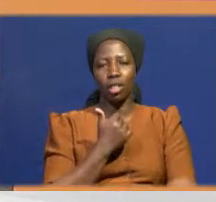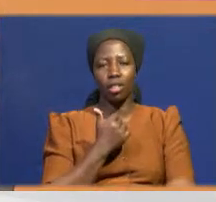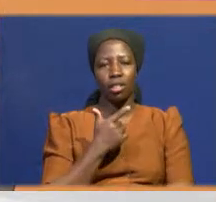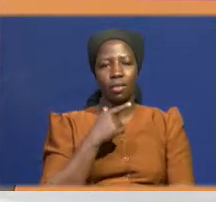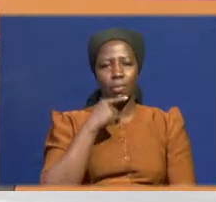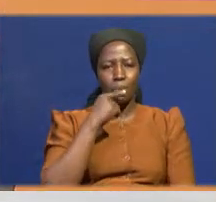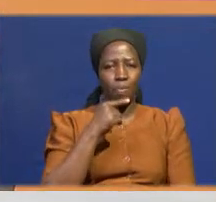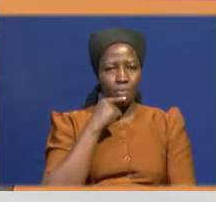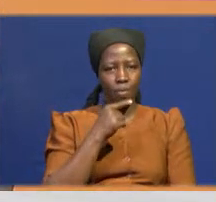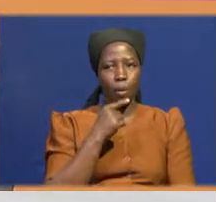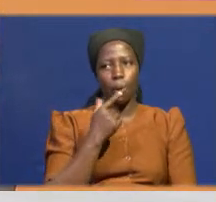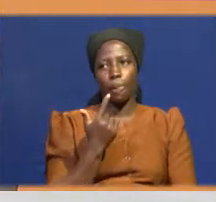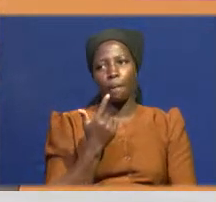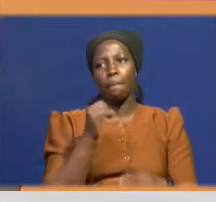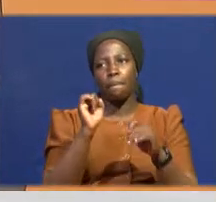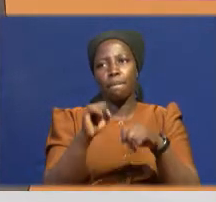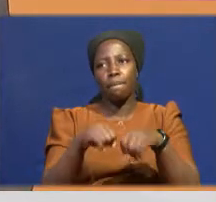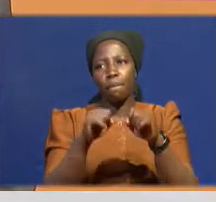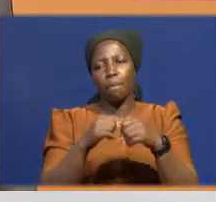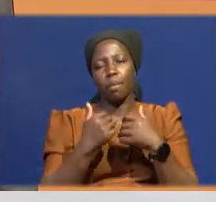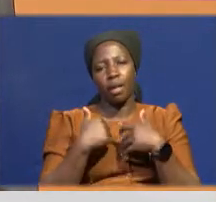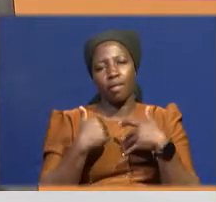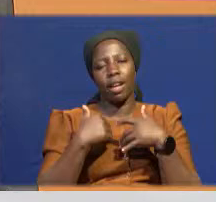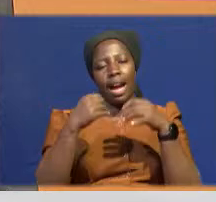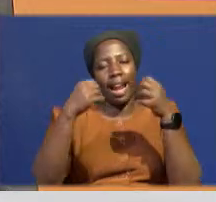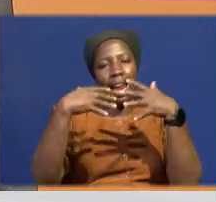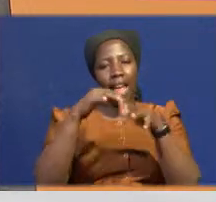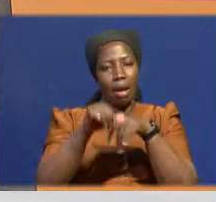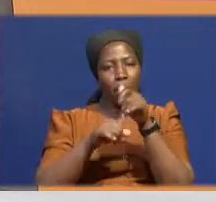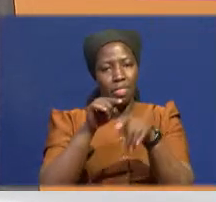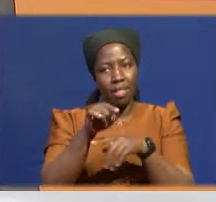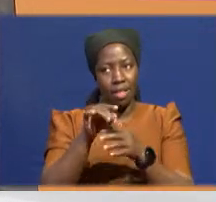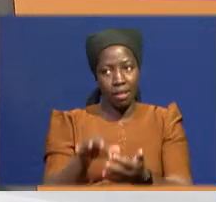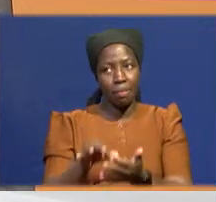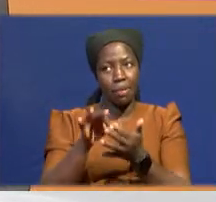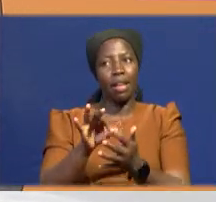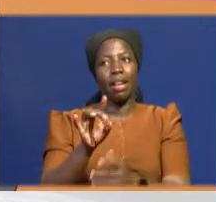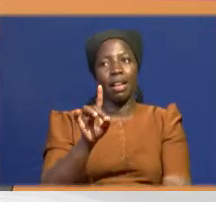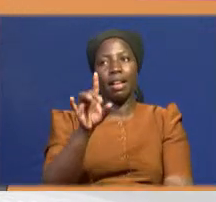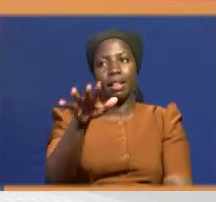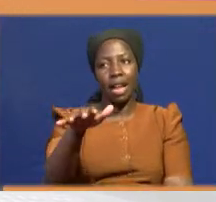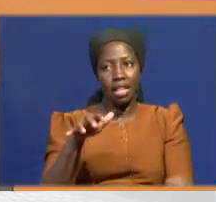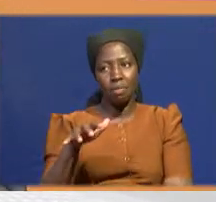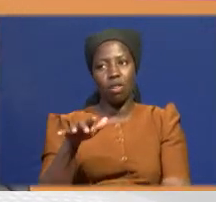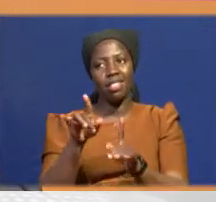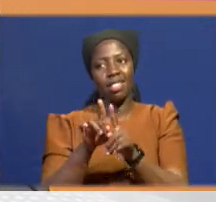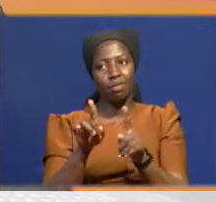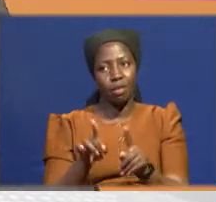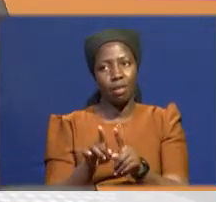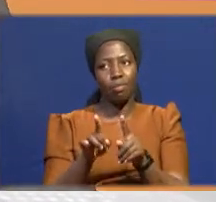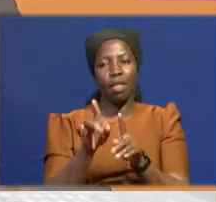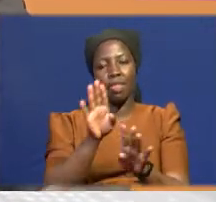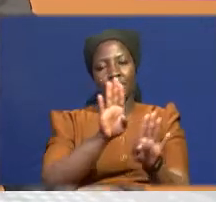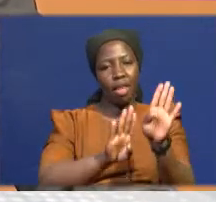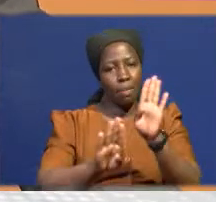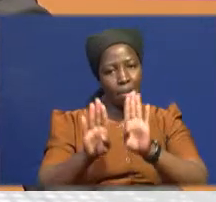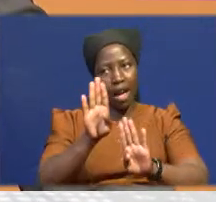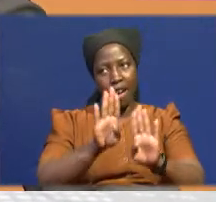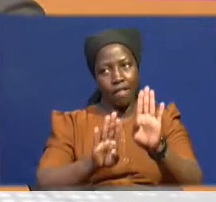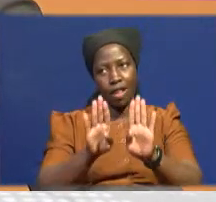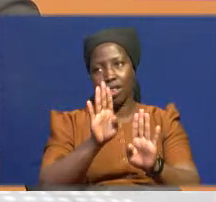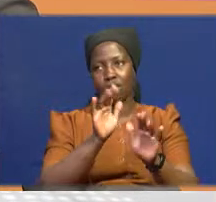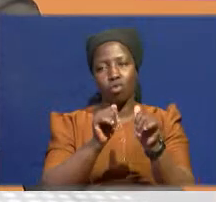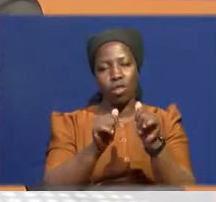you know, we can get clarity on this, especially one, transport and the road hog behavior that Kenyans have